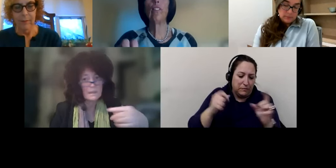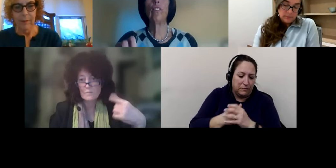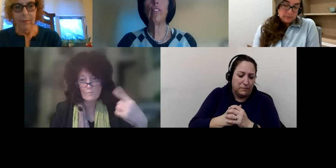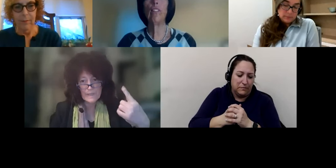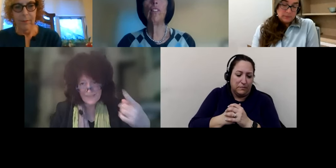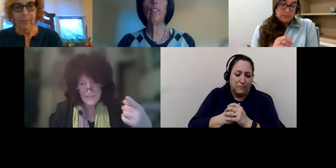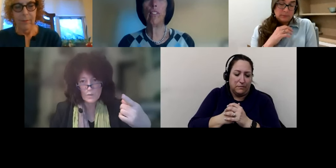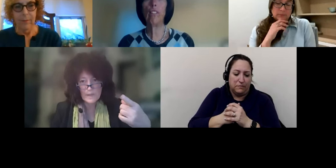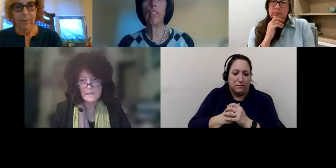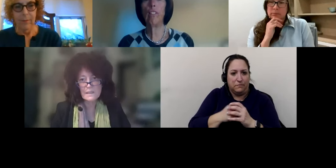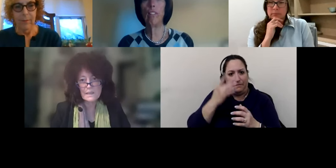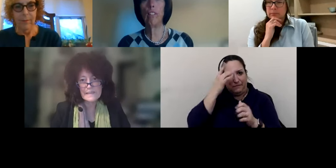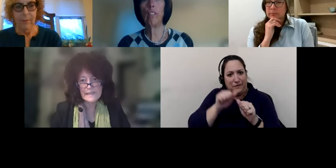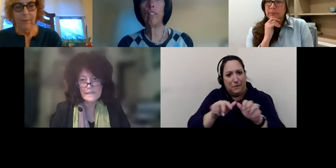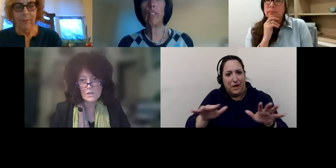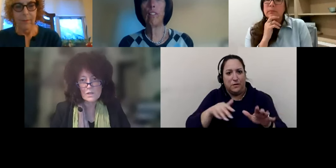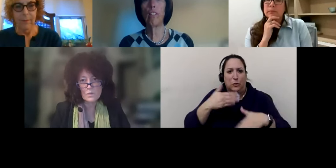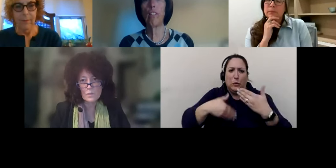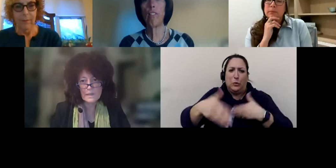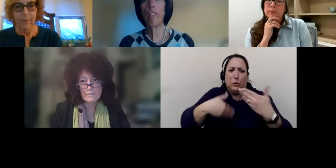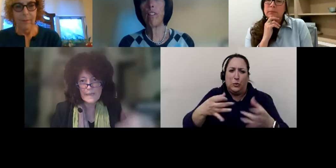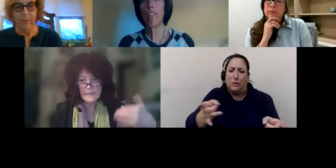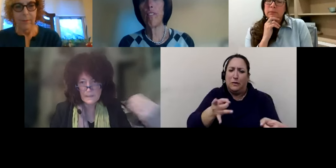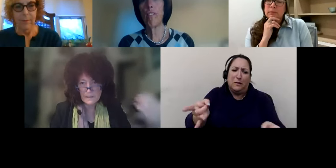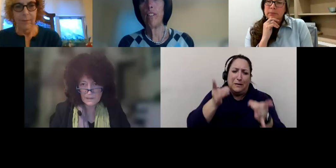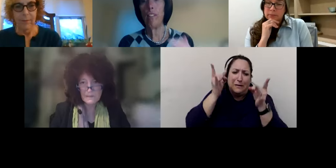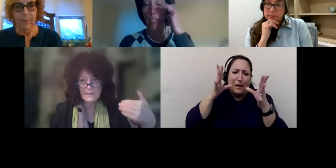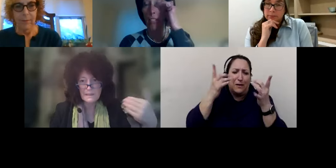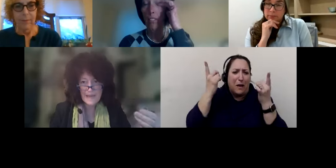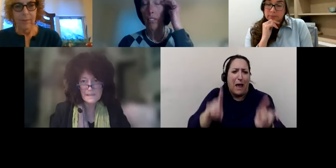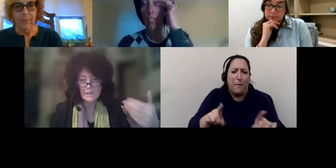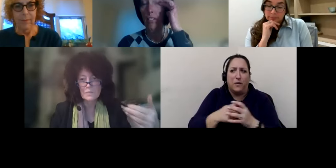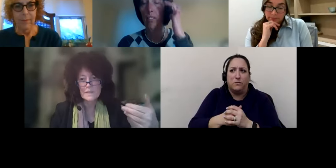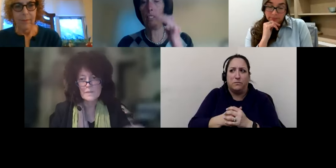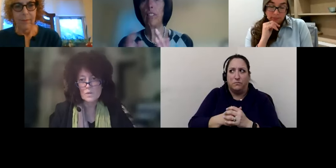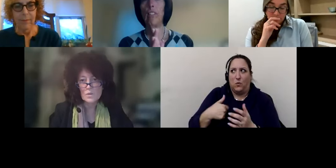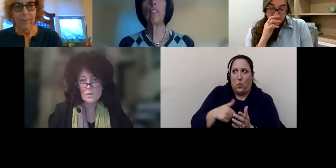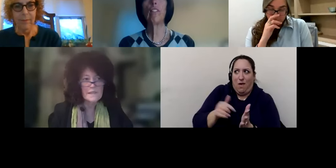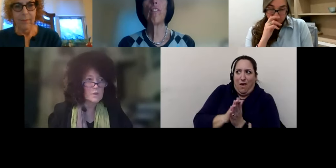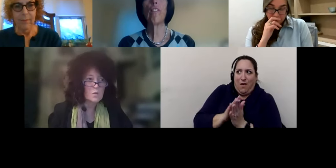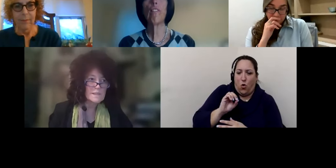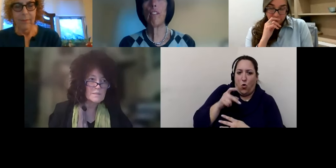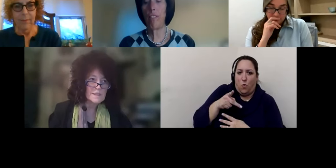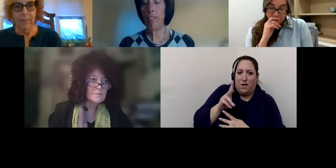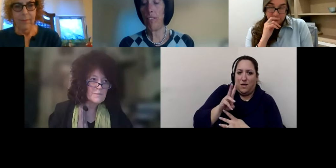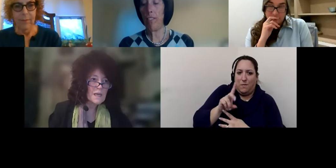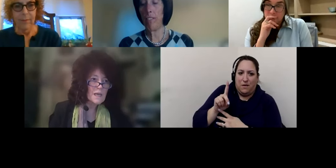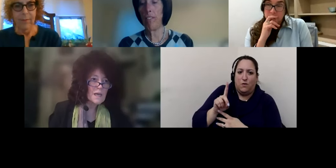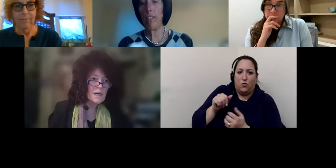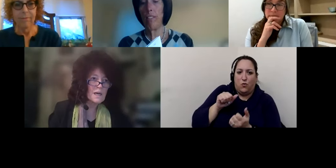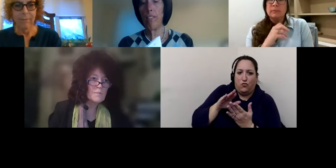pandemic accelerated a disaster that we have been asking OPW to address for quite some